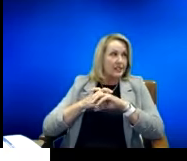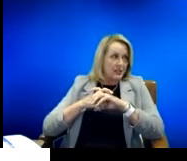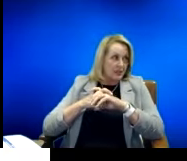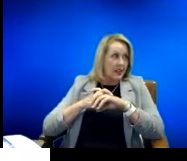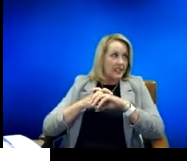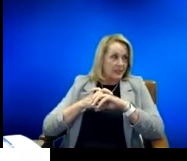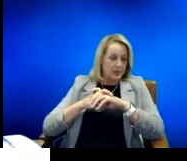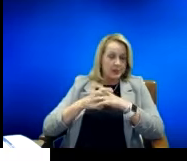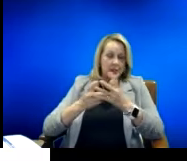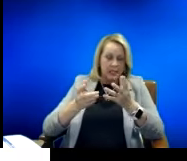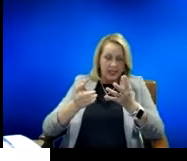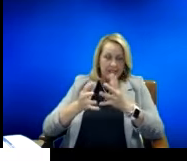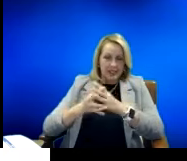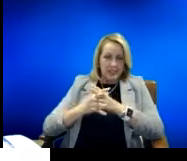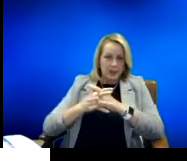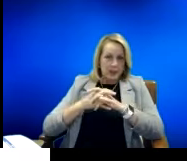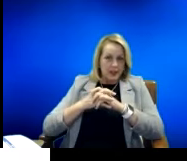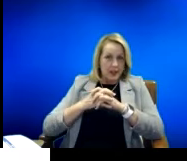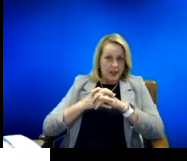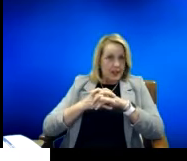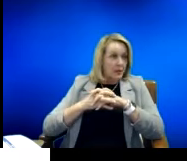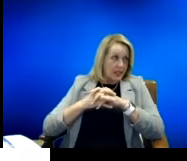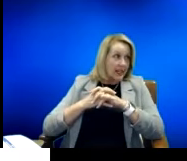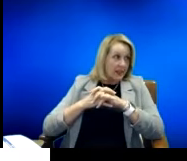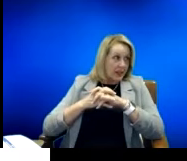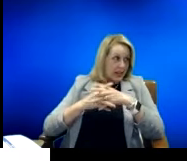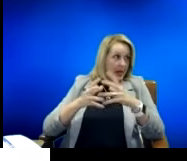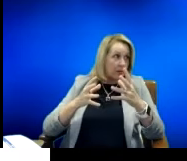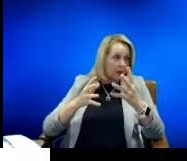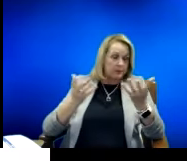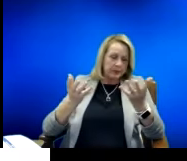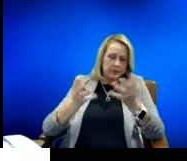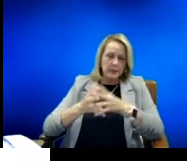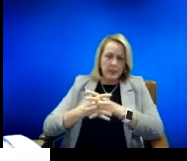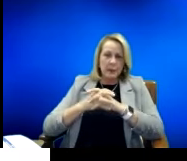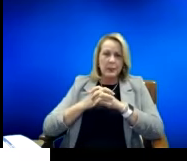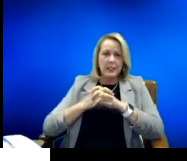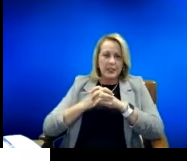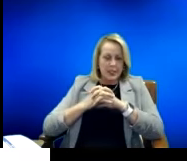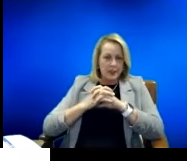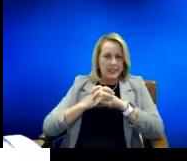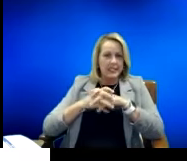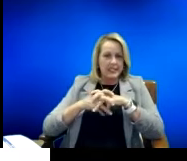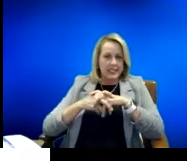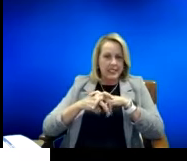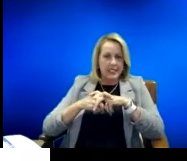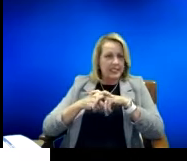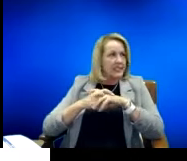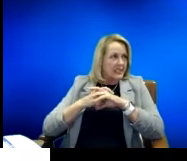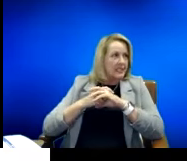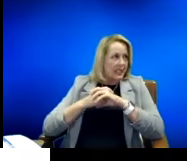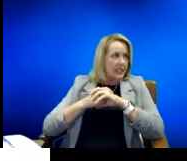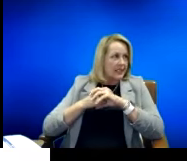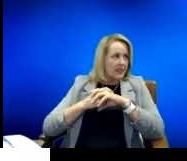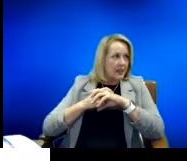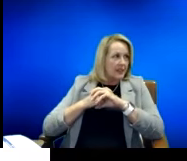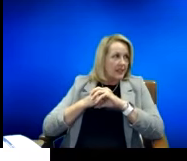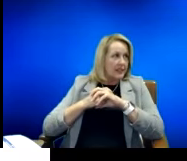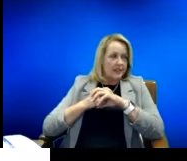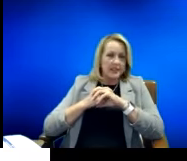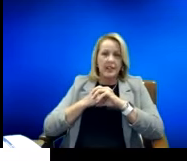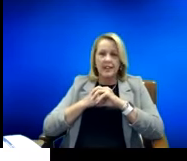to those advisors to see whether or not they would count ABLE. But we do know that SSI and SSDI